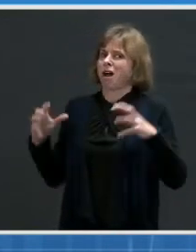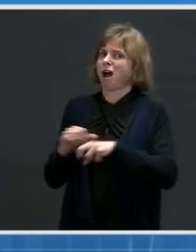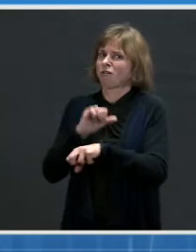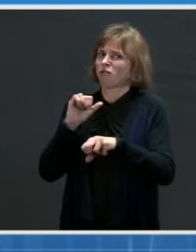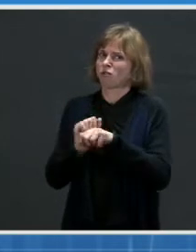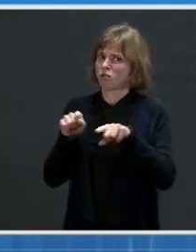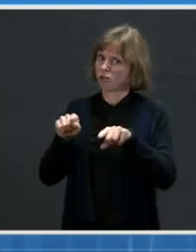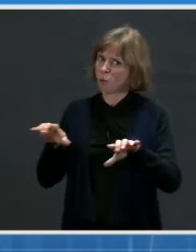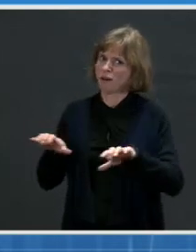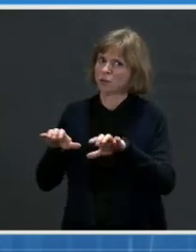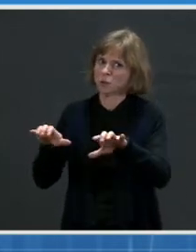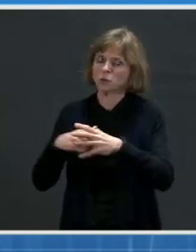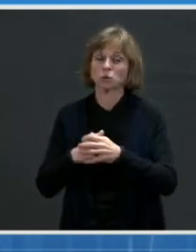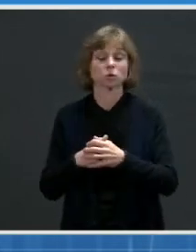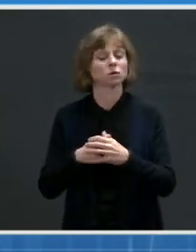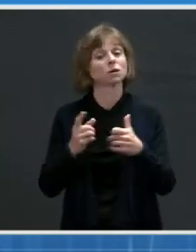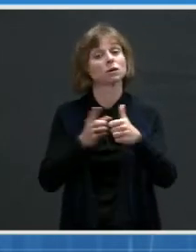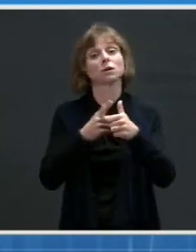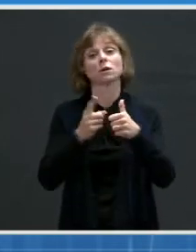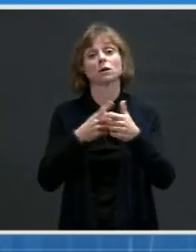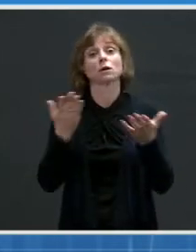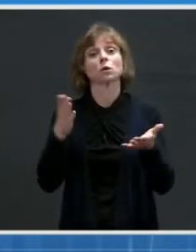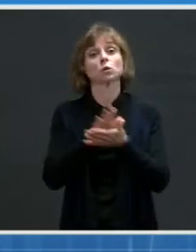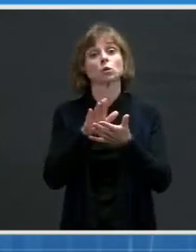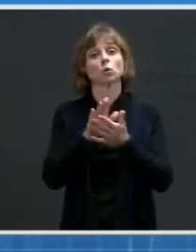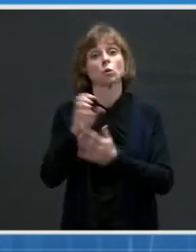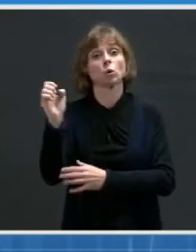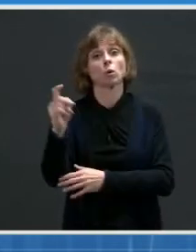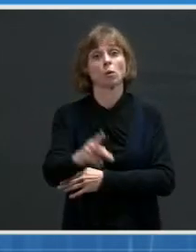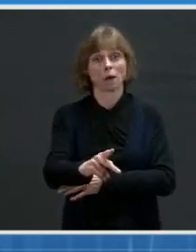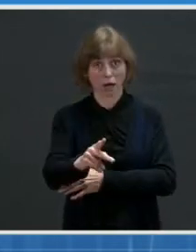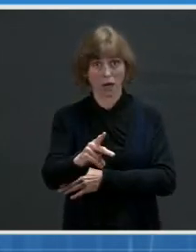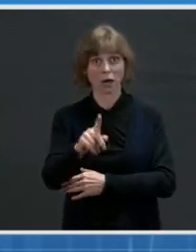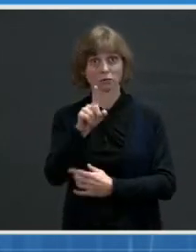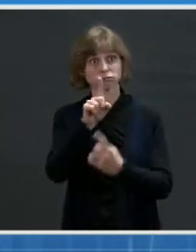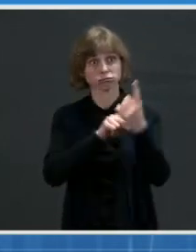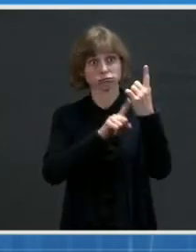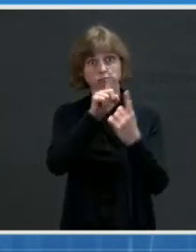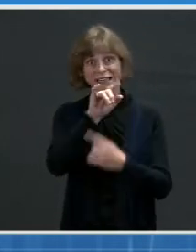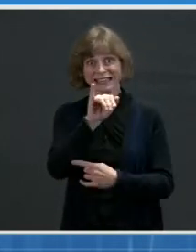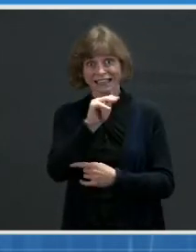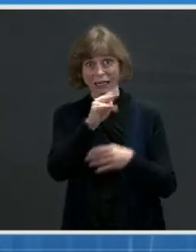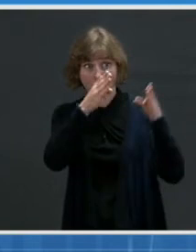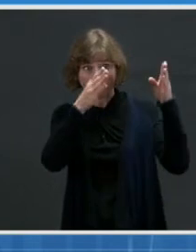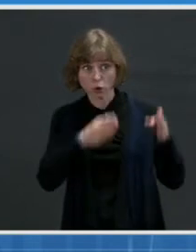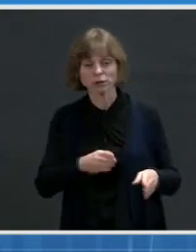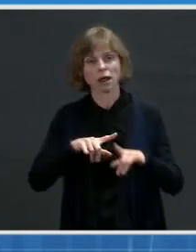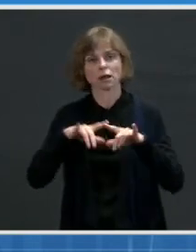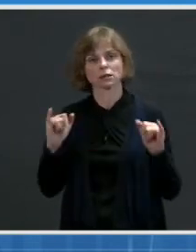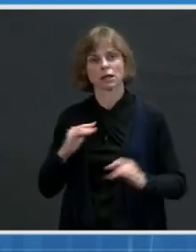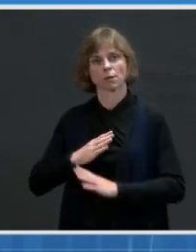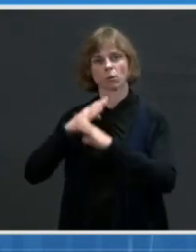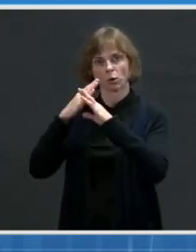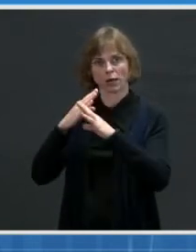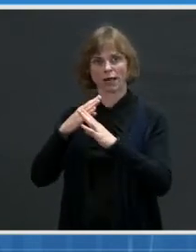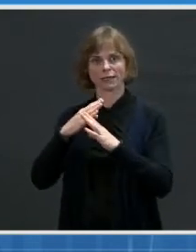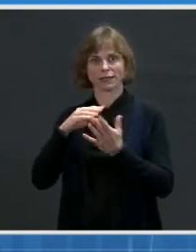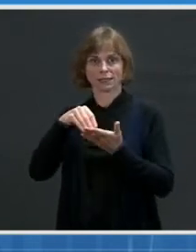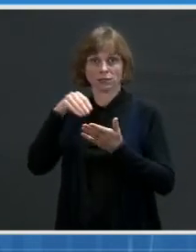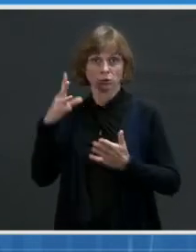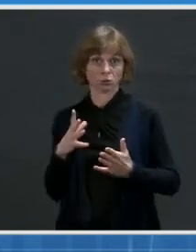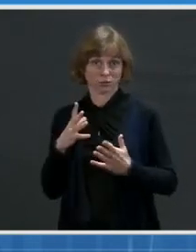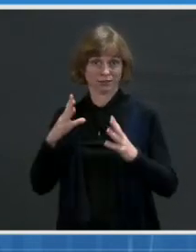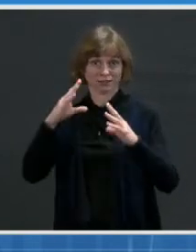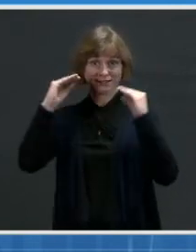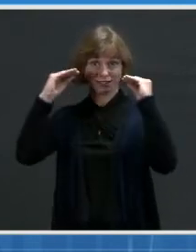to in-person instruction while protecting teachers, students, and staff. A little more than a week